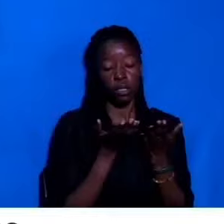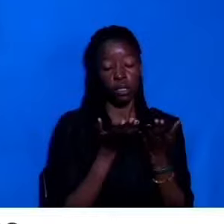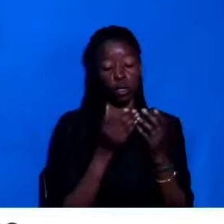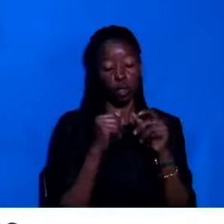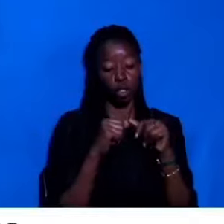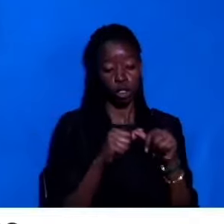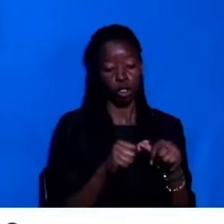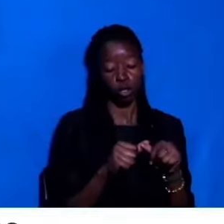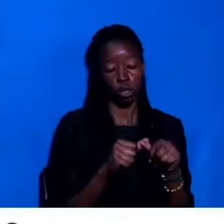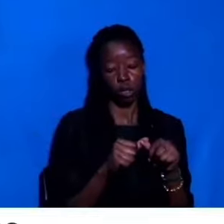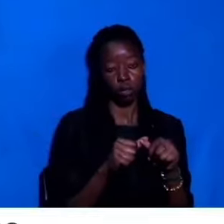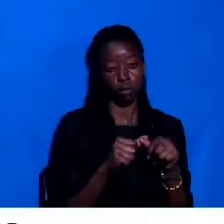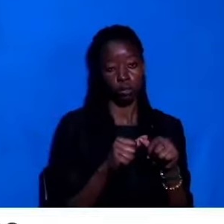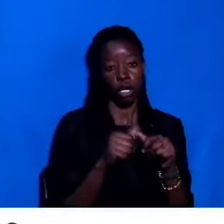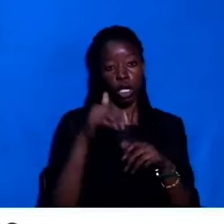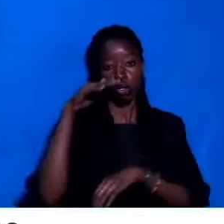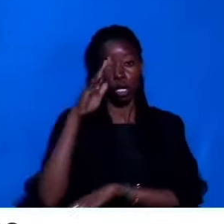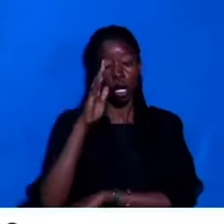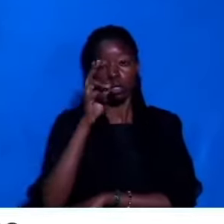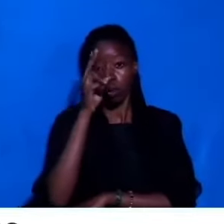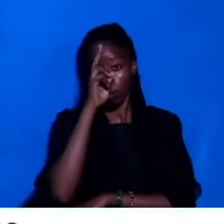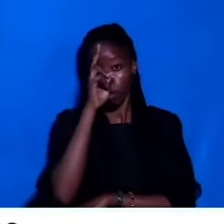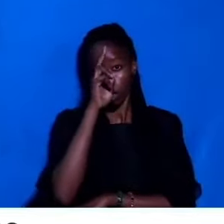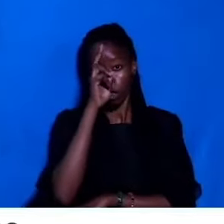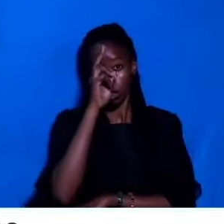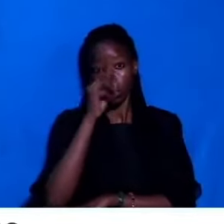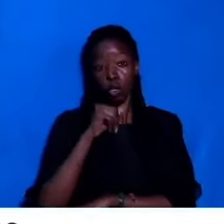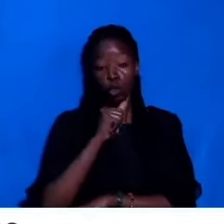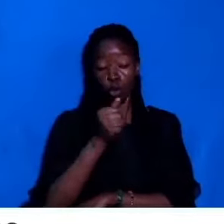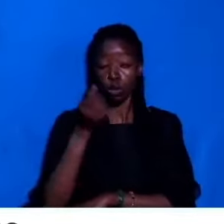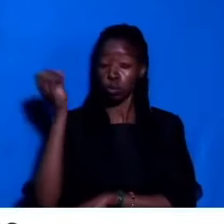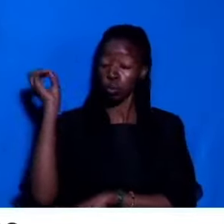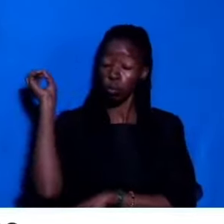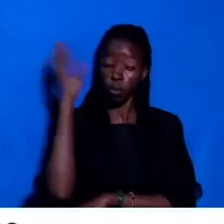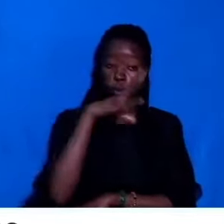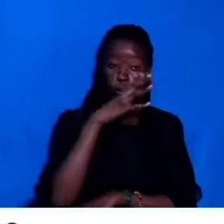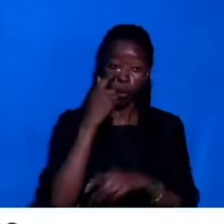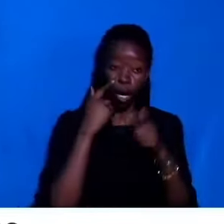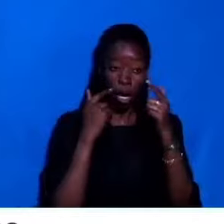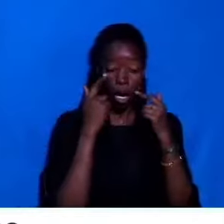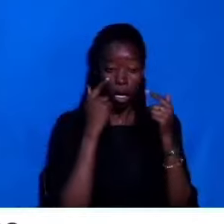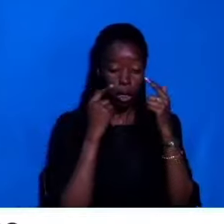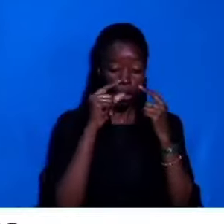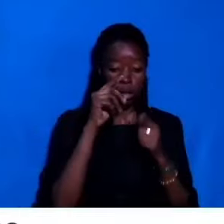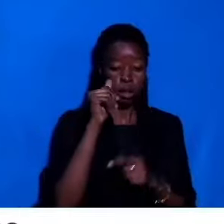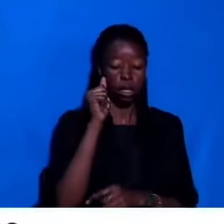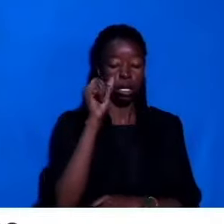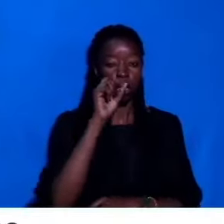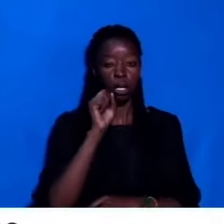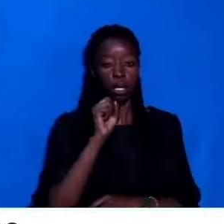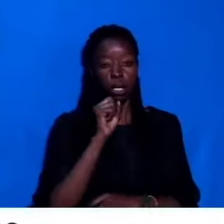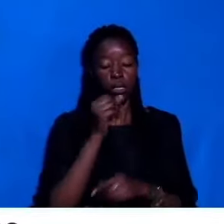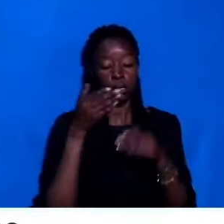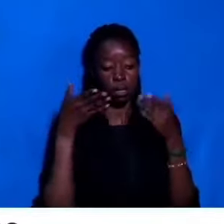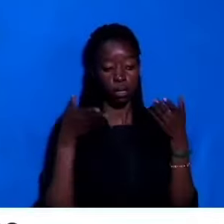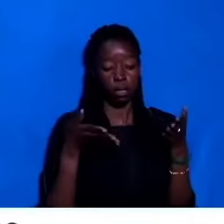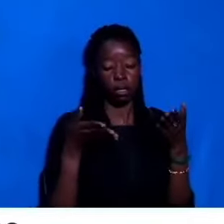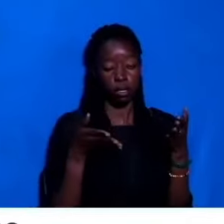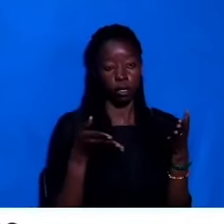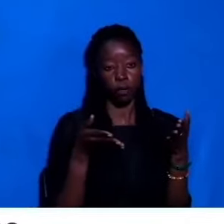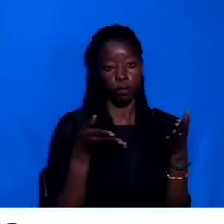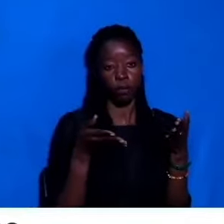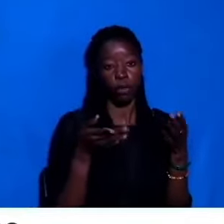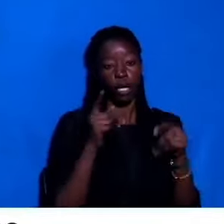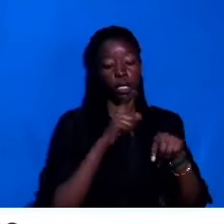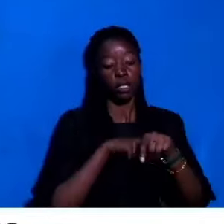to throw tear gas into this compound. And there were so many young people in this compound. We want to, even as we support the